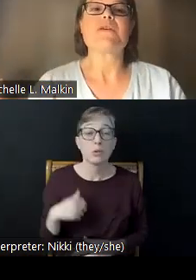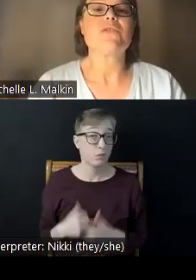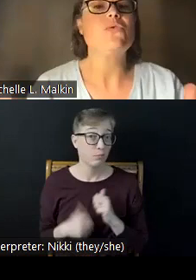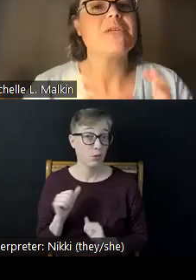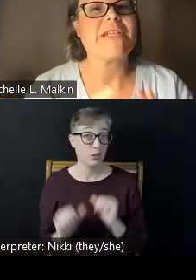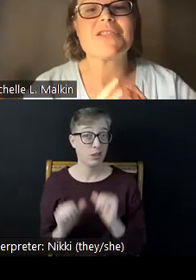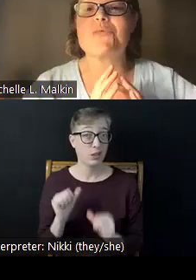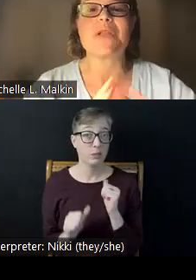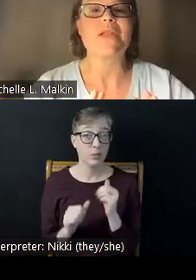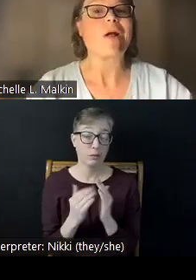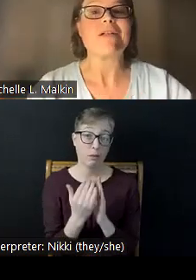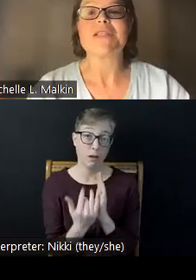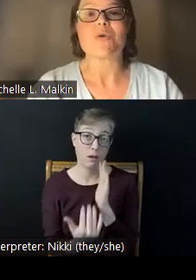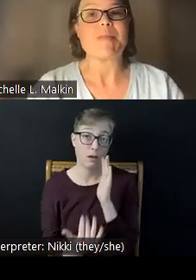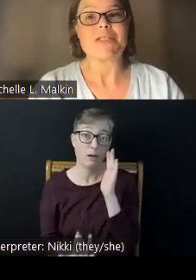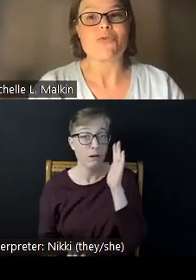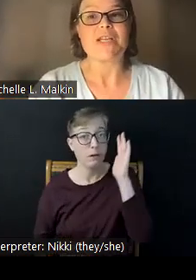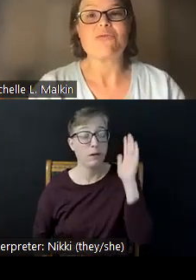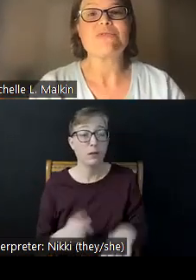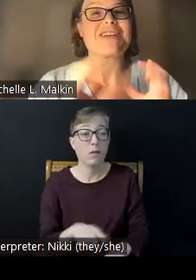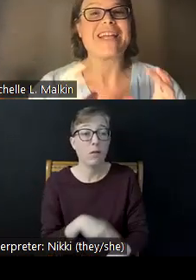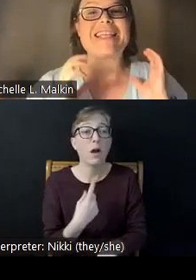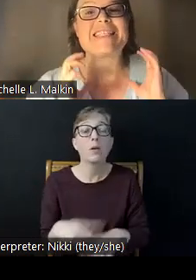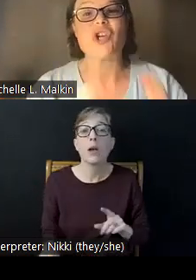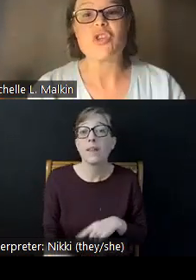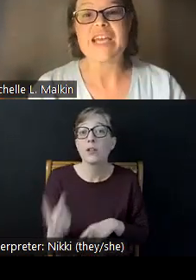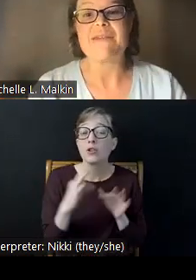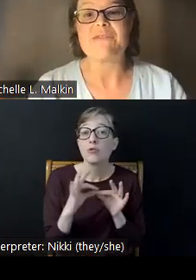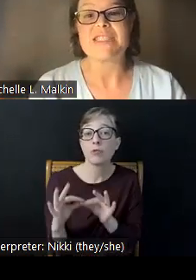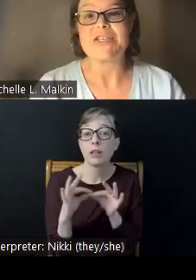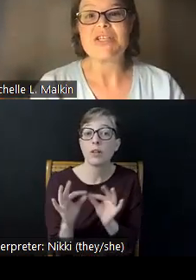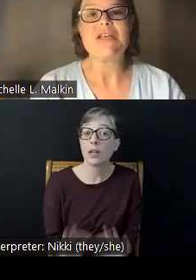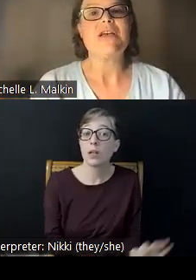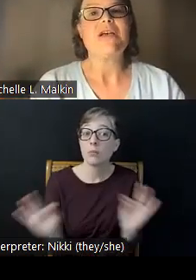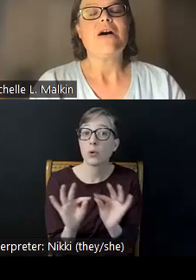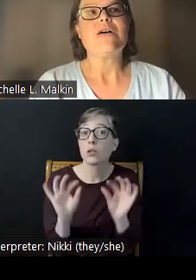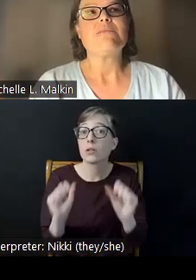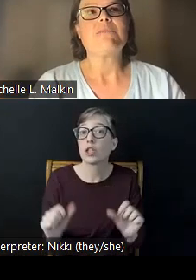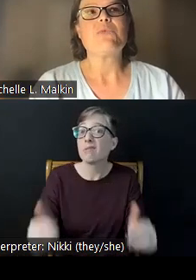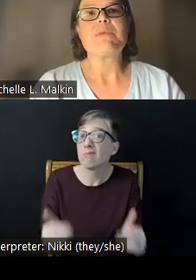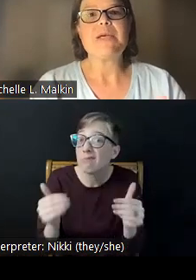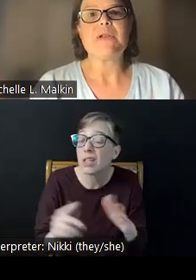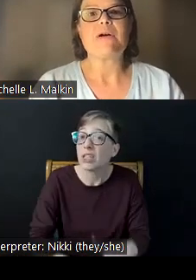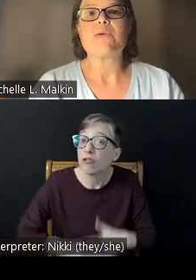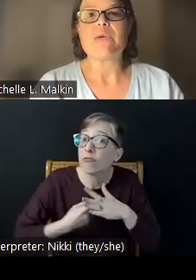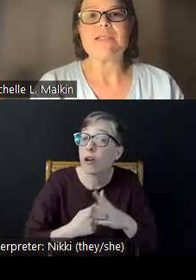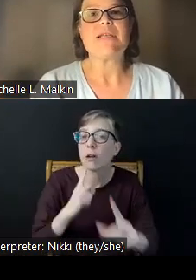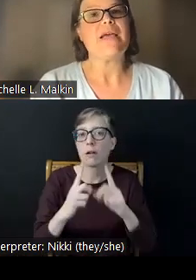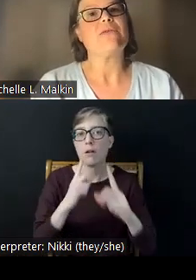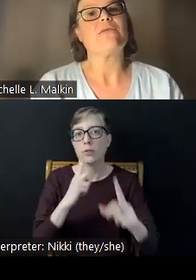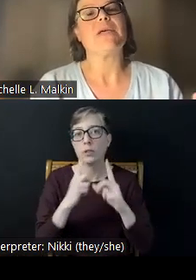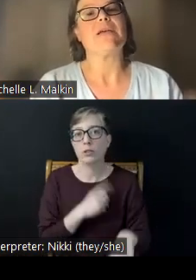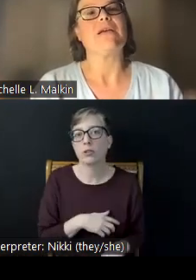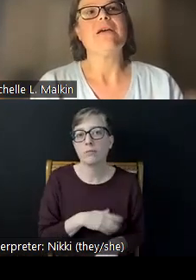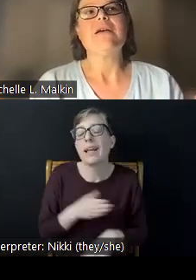but there are two potentially really relevant screening tools that could at least start the conversation when people are arrested